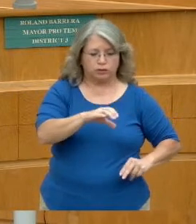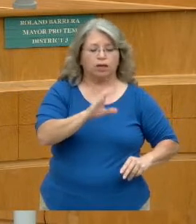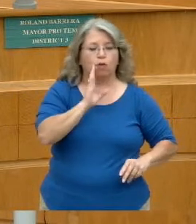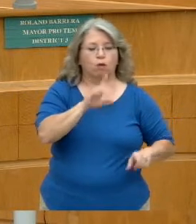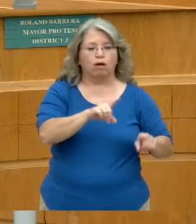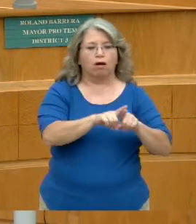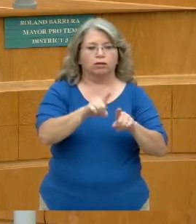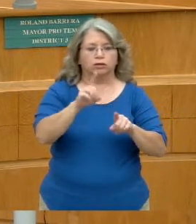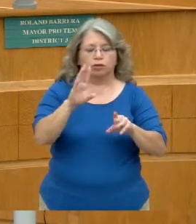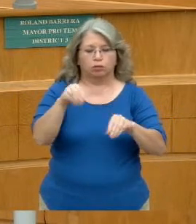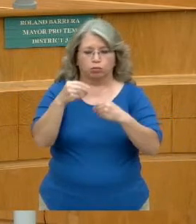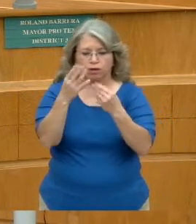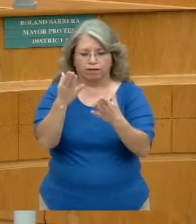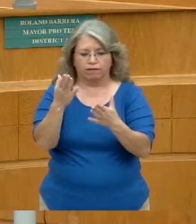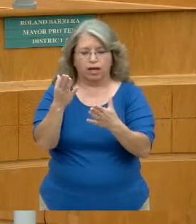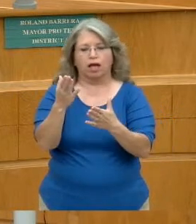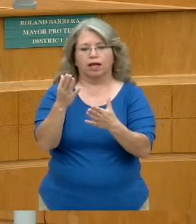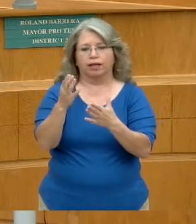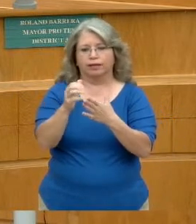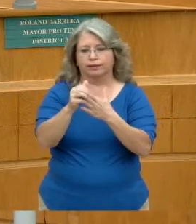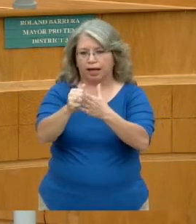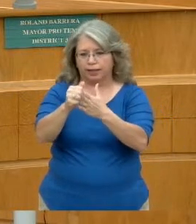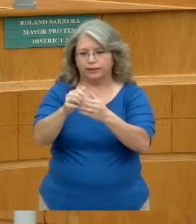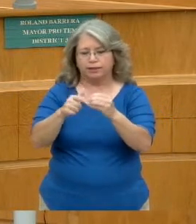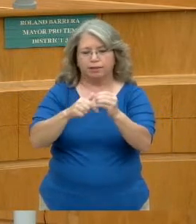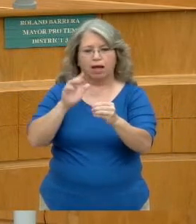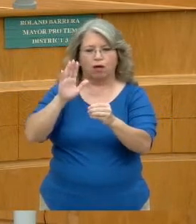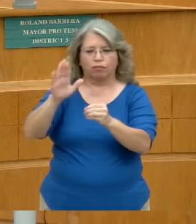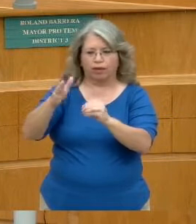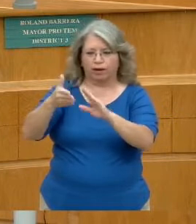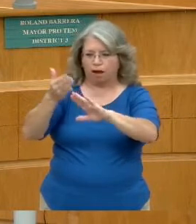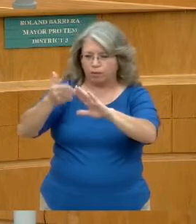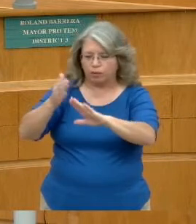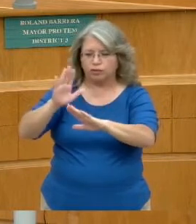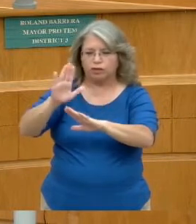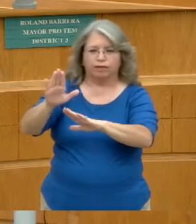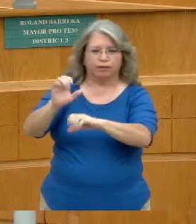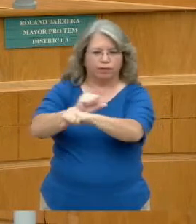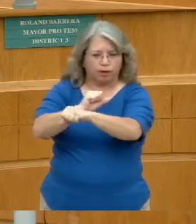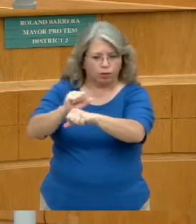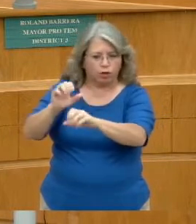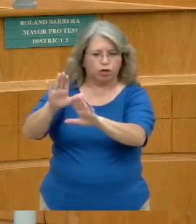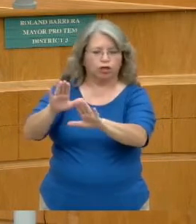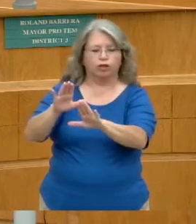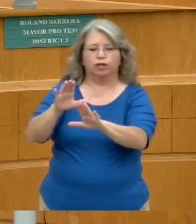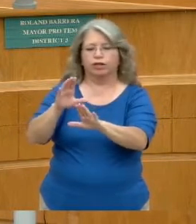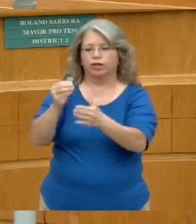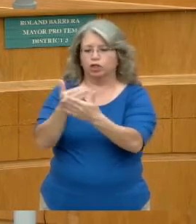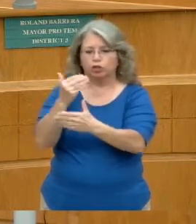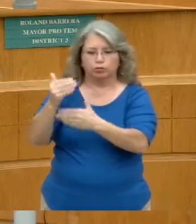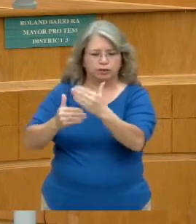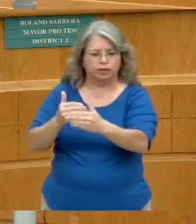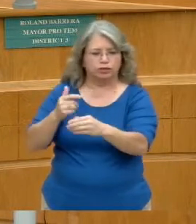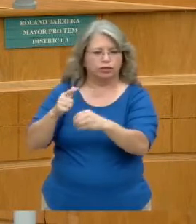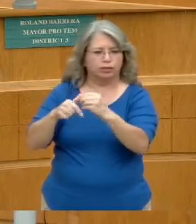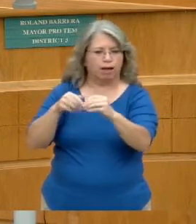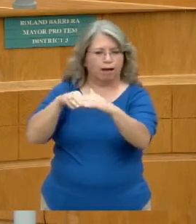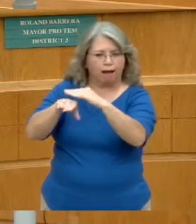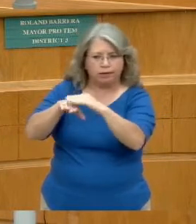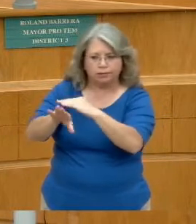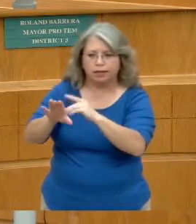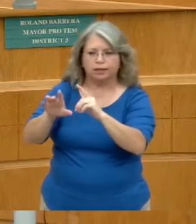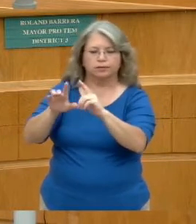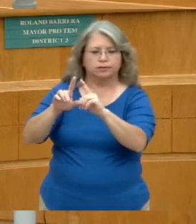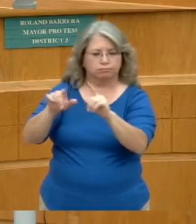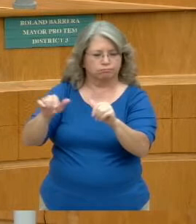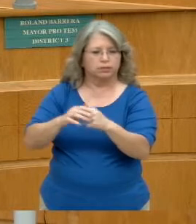on the operating status of the base and of any new procedures regarding gate access and procedures. I would like